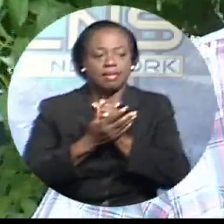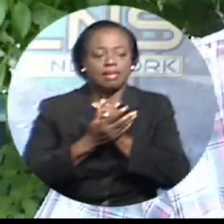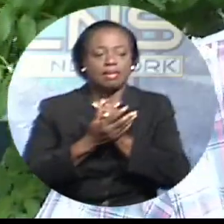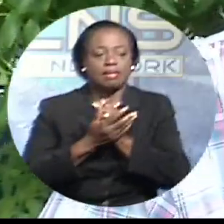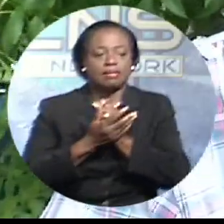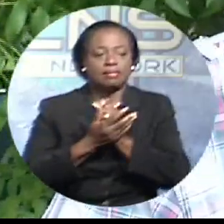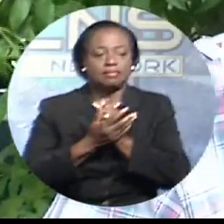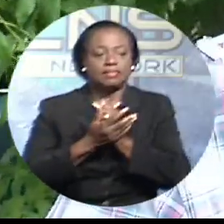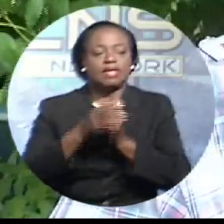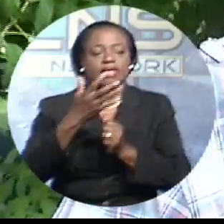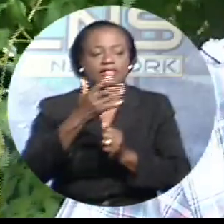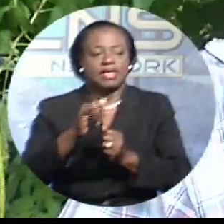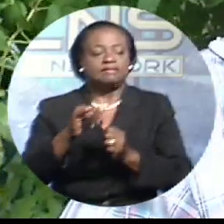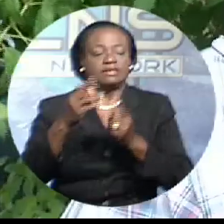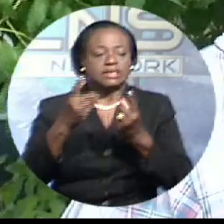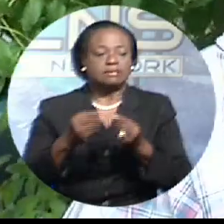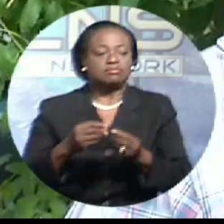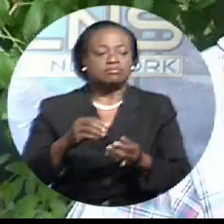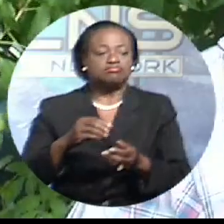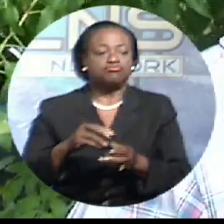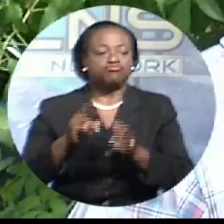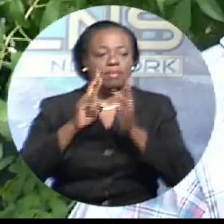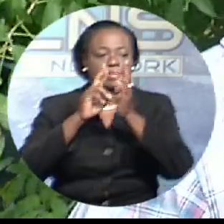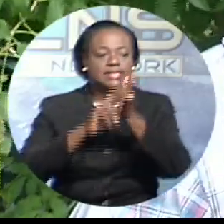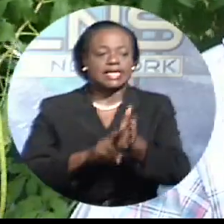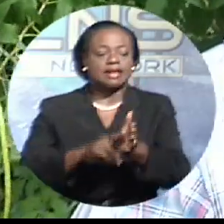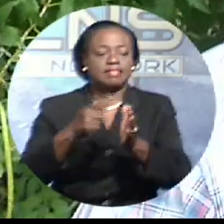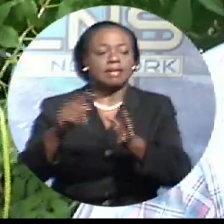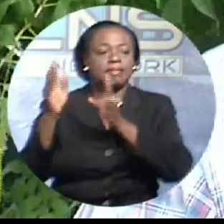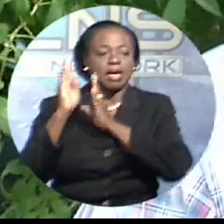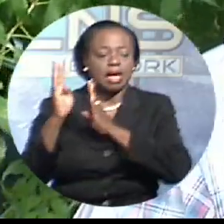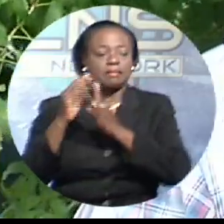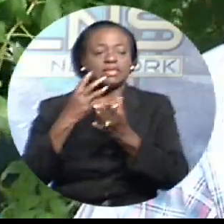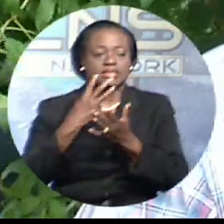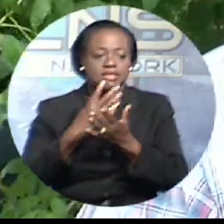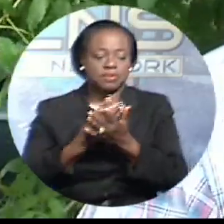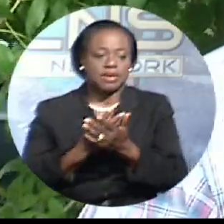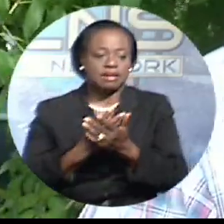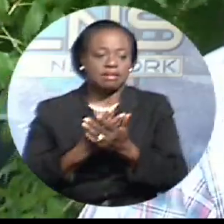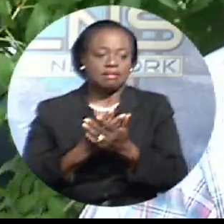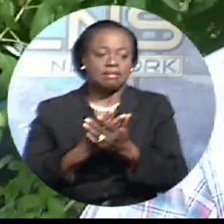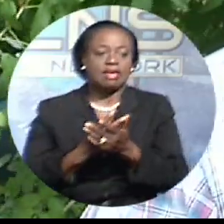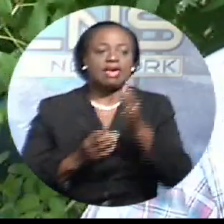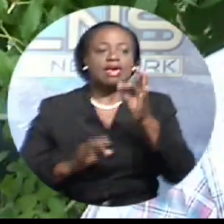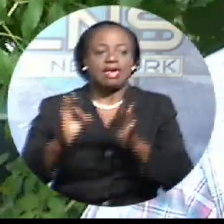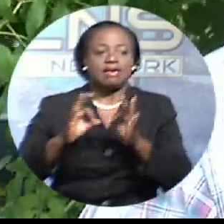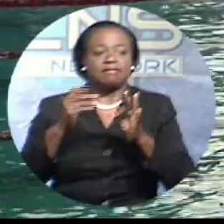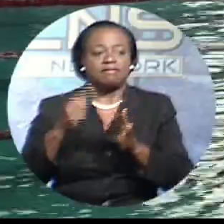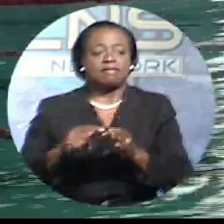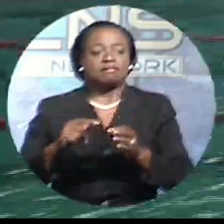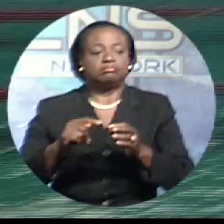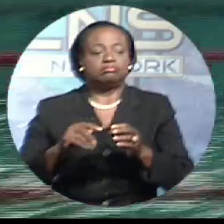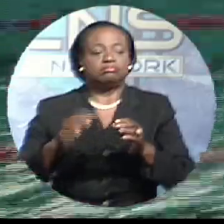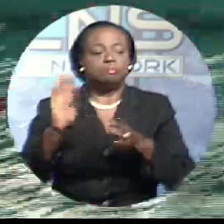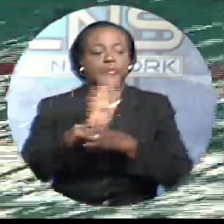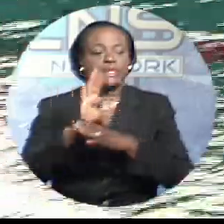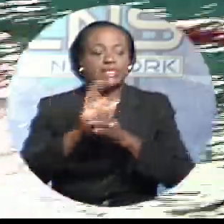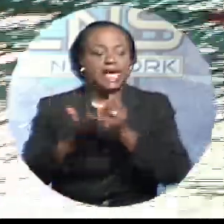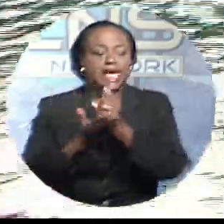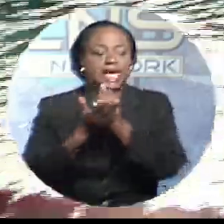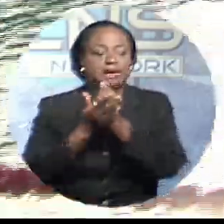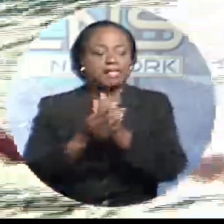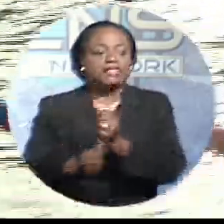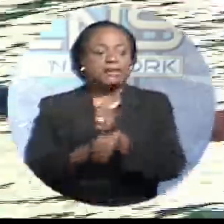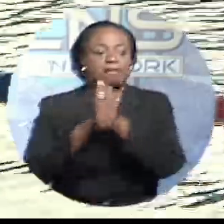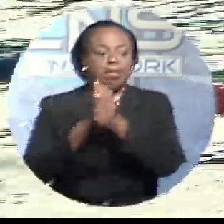Bahamas over the last decade and beyond, and the only way they can do this is for corporate citizens to continue to support swimming. Unfortunately, we